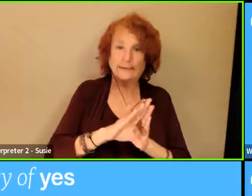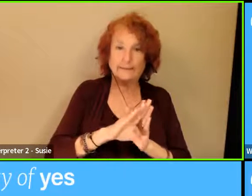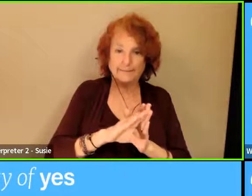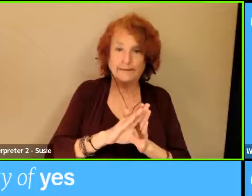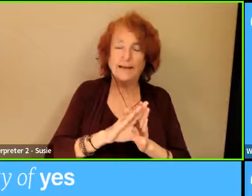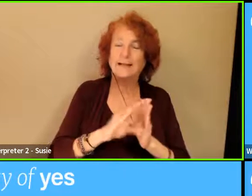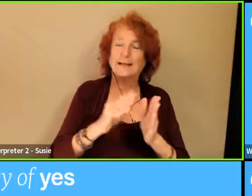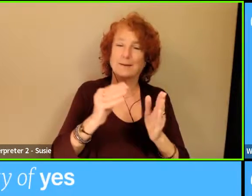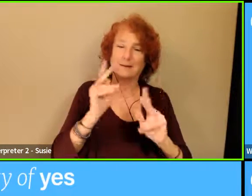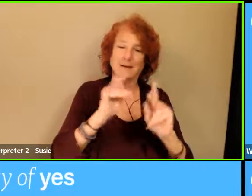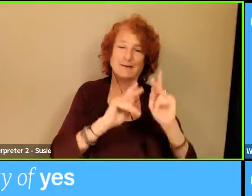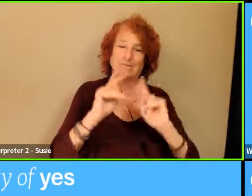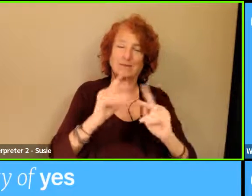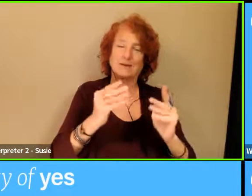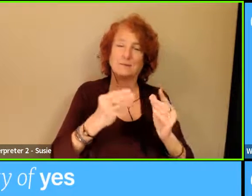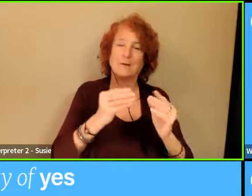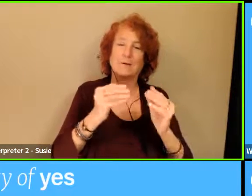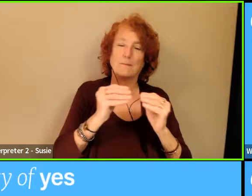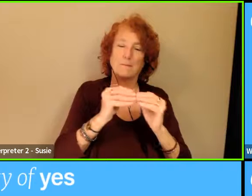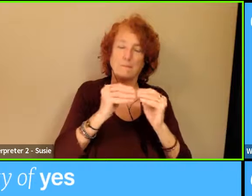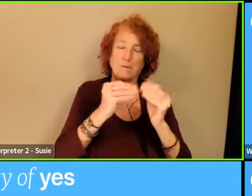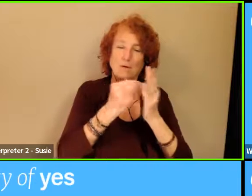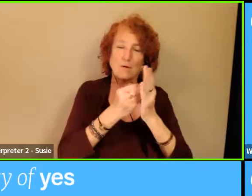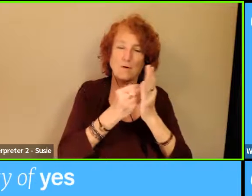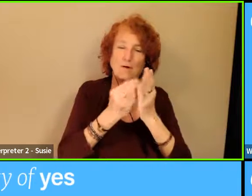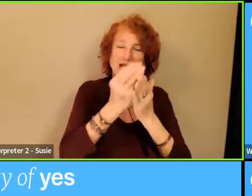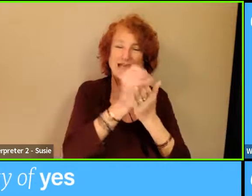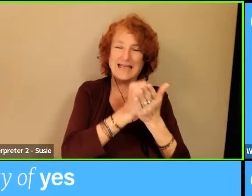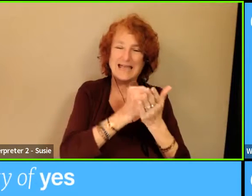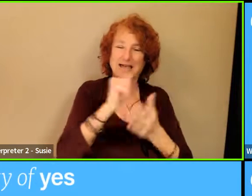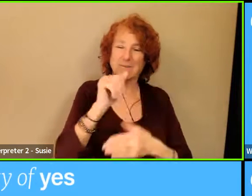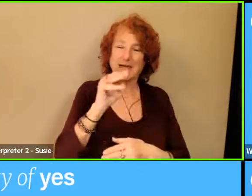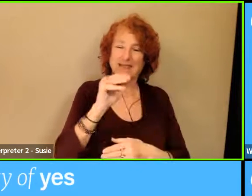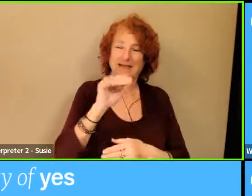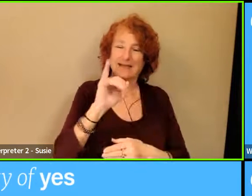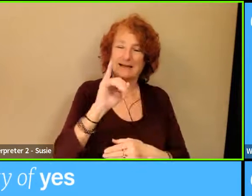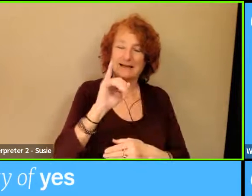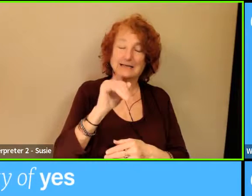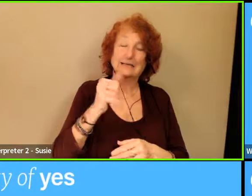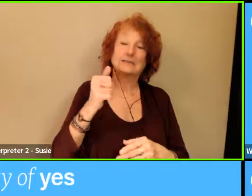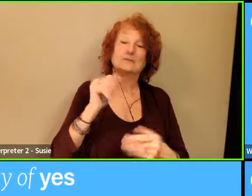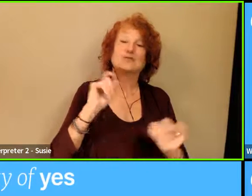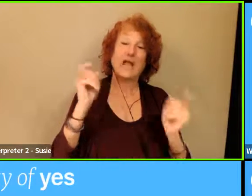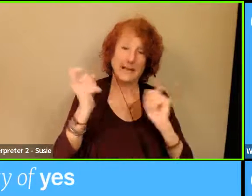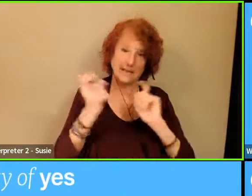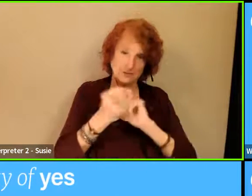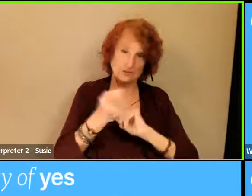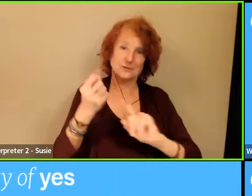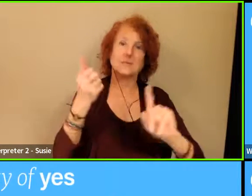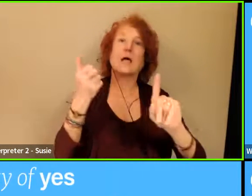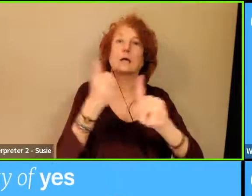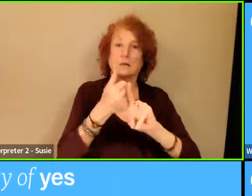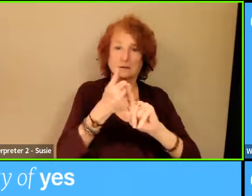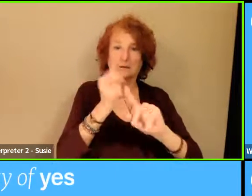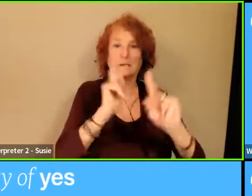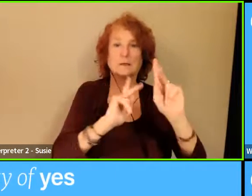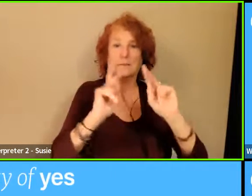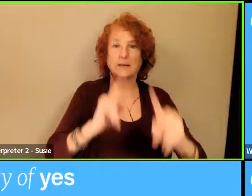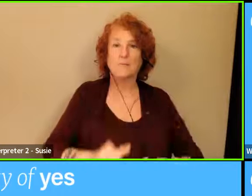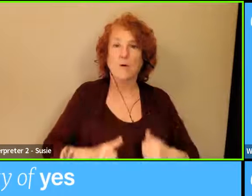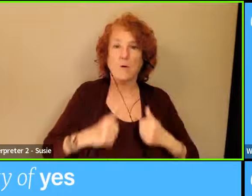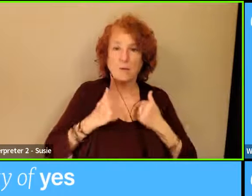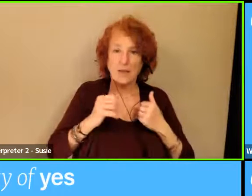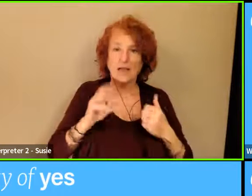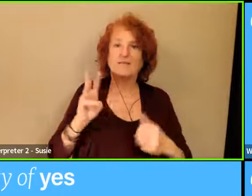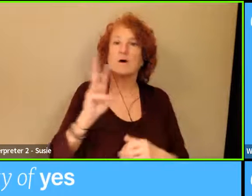higher income come in, the AMI changes and it impacts the residents of Western Queens.